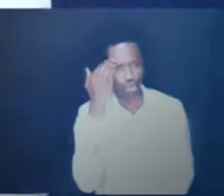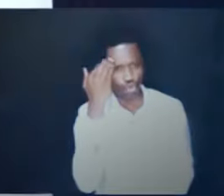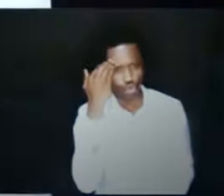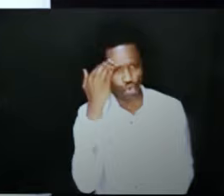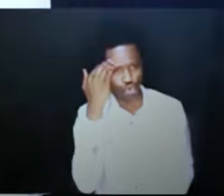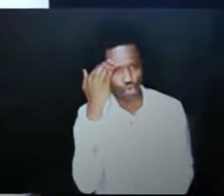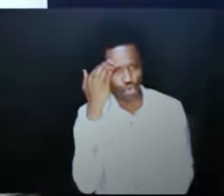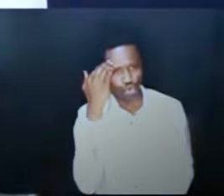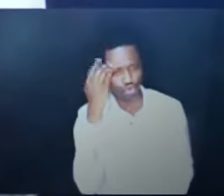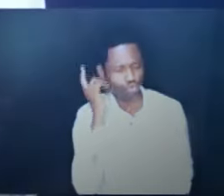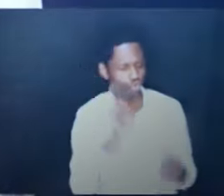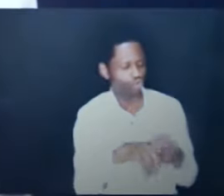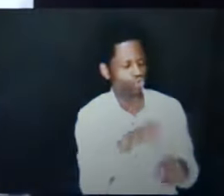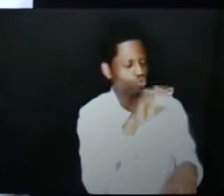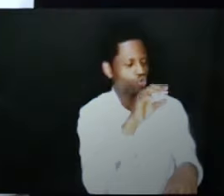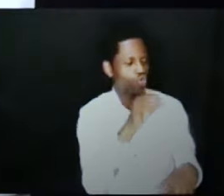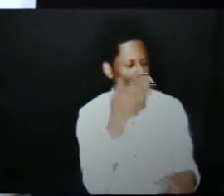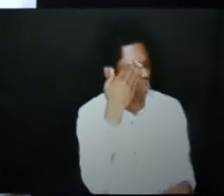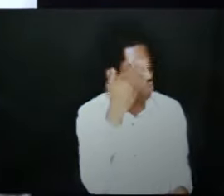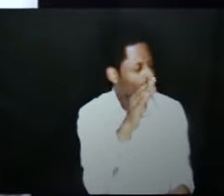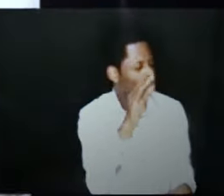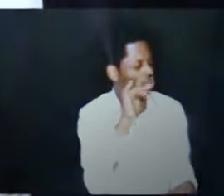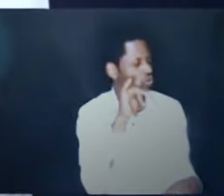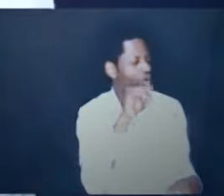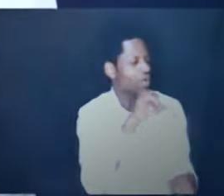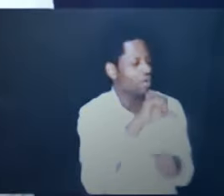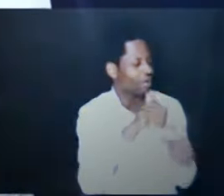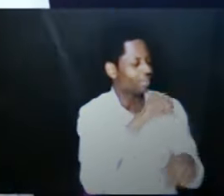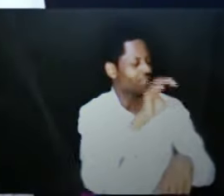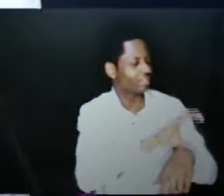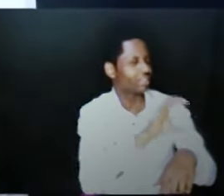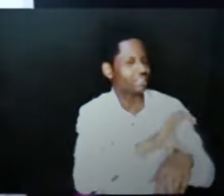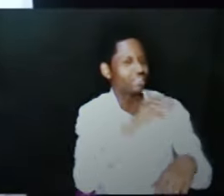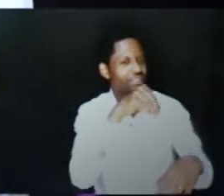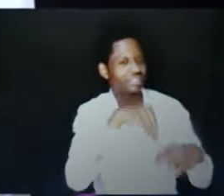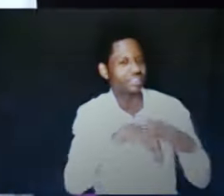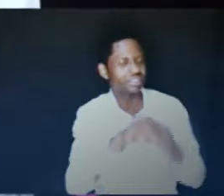for Mama Itiba co chassis when you made you know or send